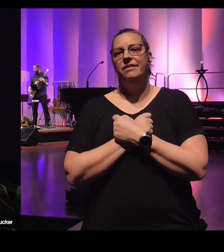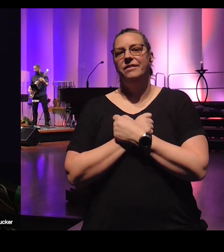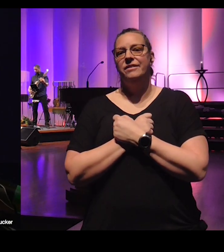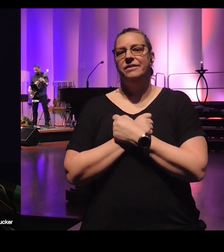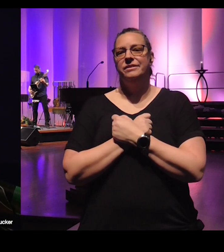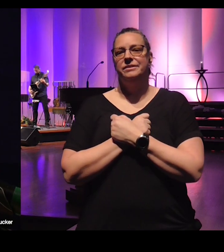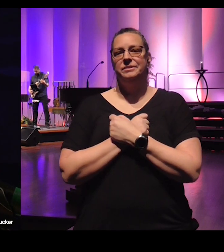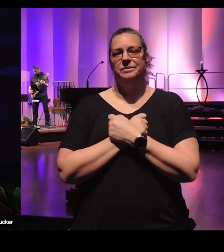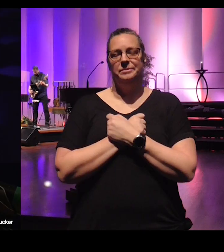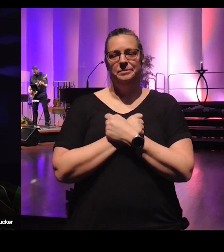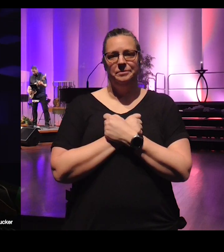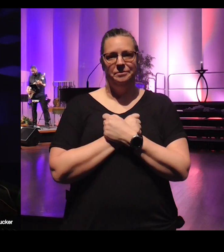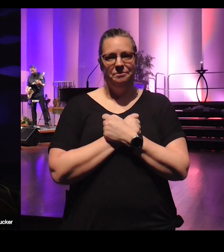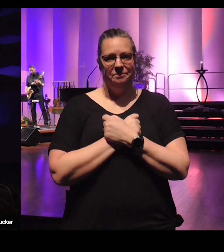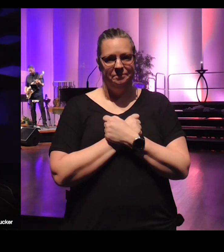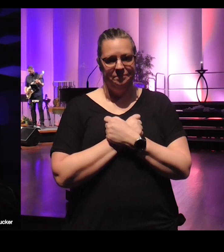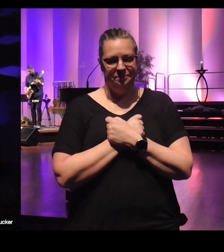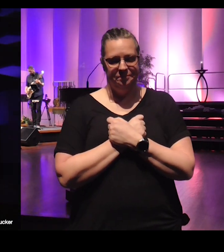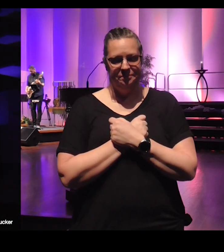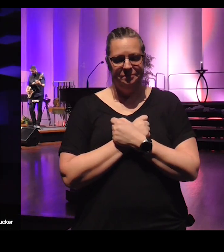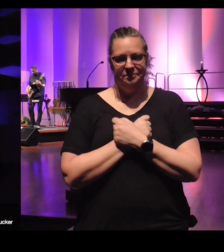love.